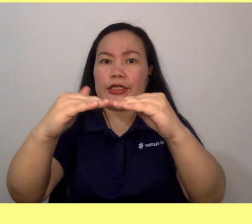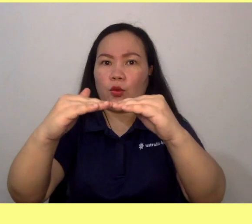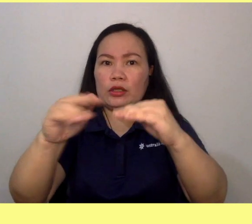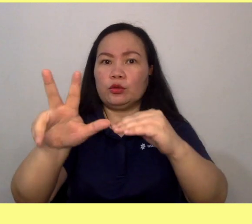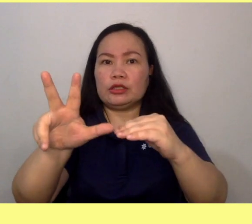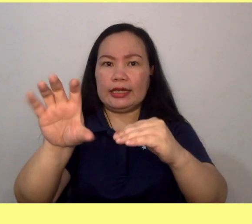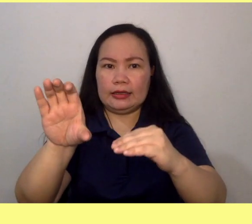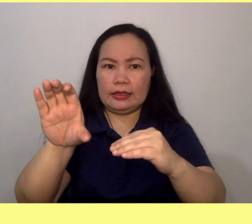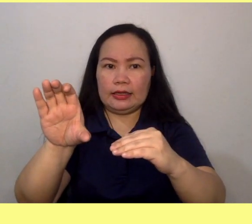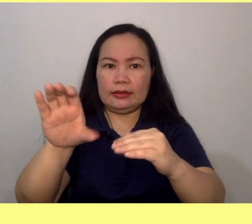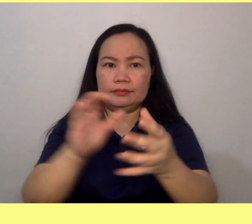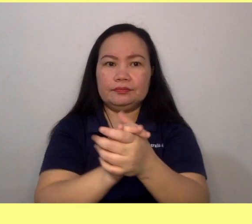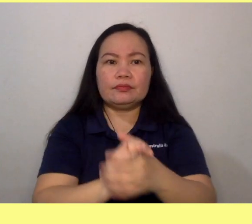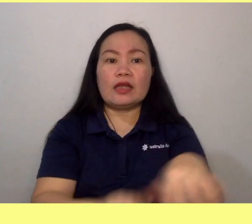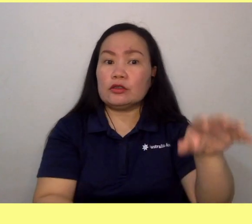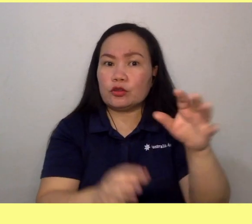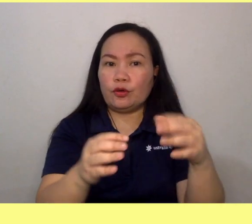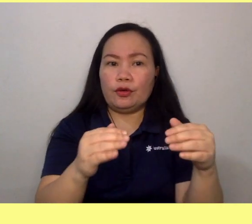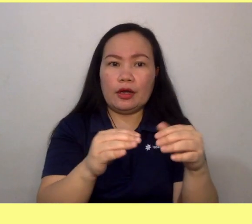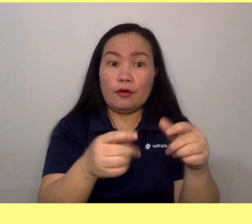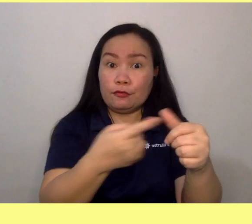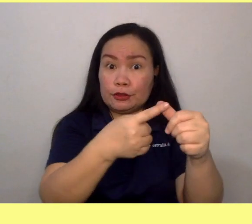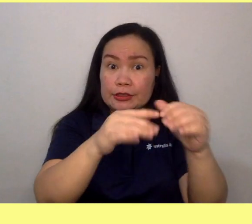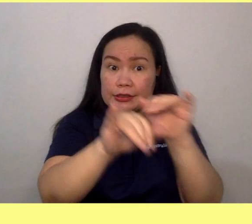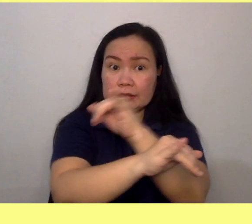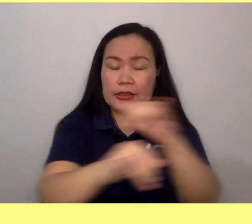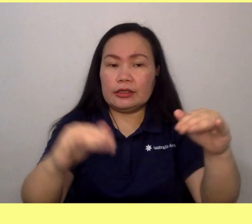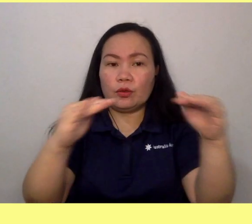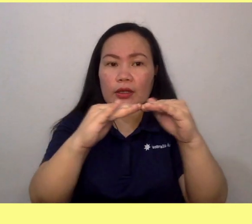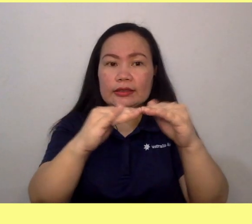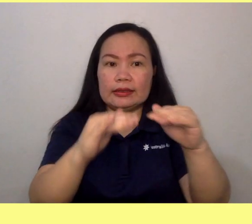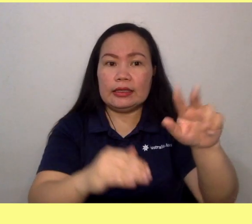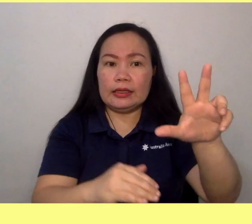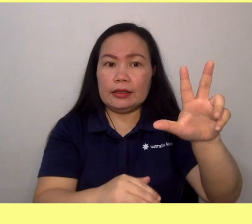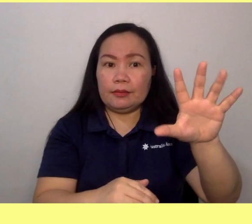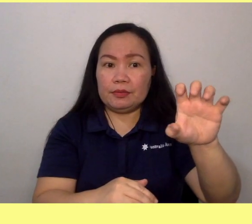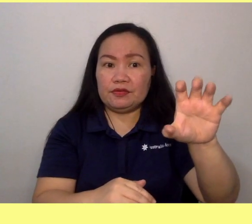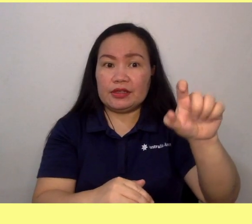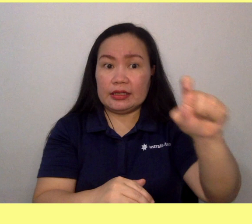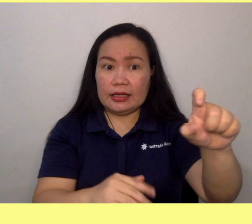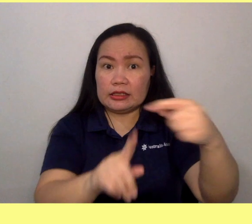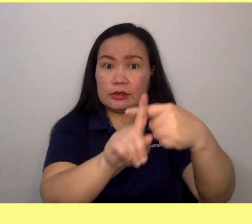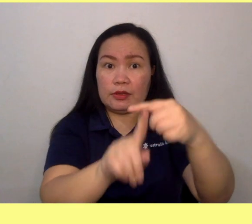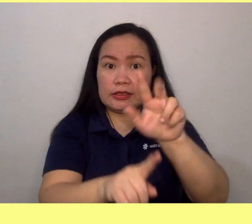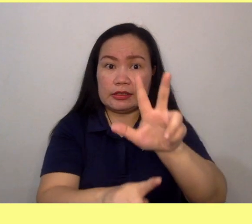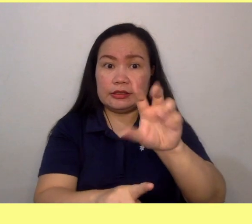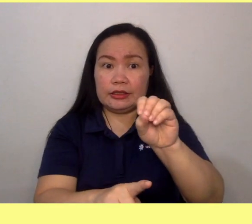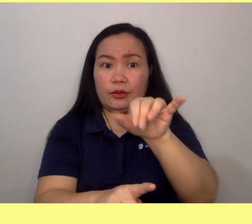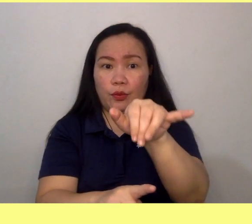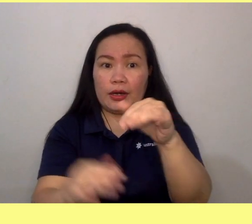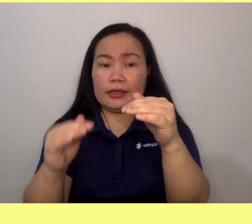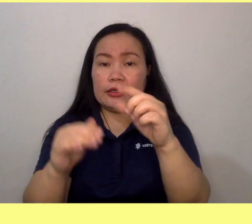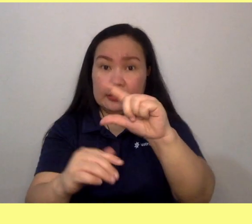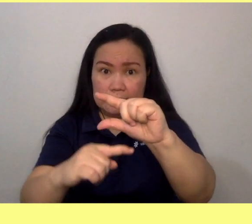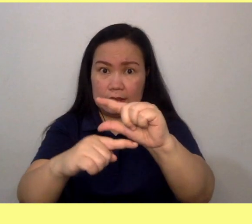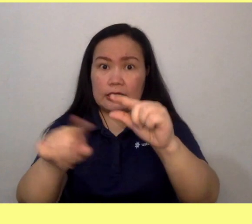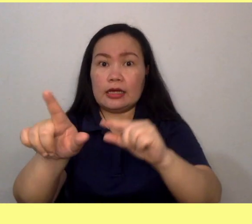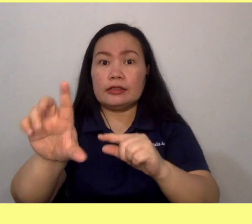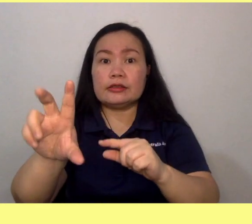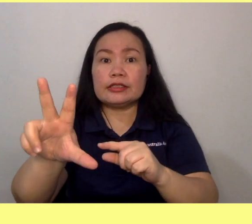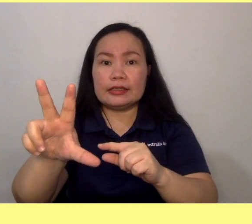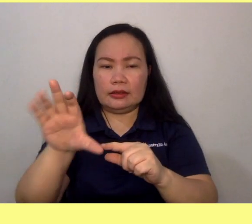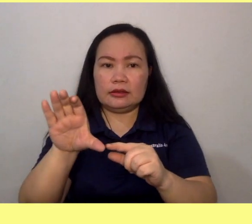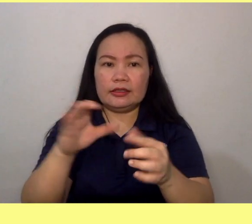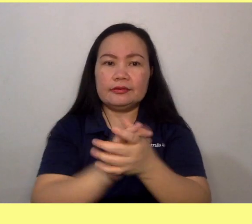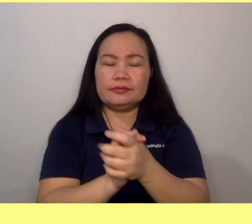first inequality. So, that is 15x plus 30y is less than or equal to 300. And then, let's proceed to the